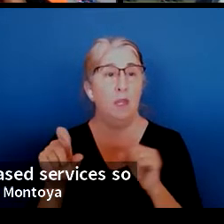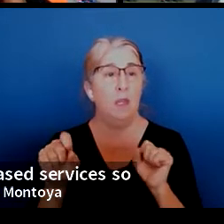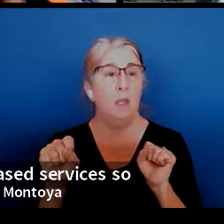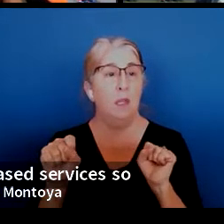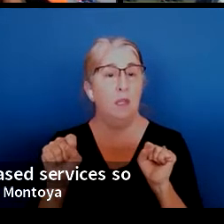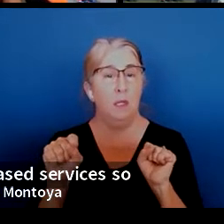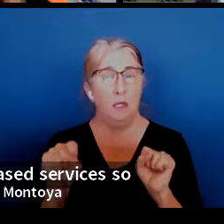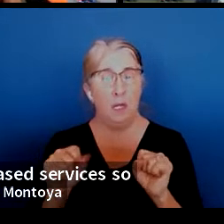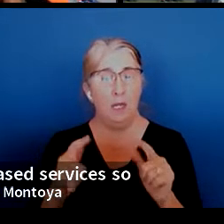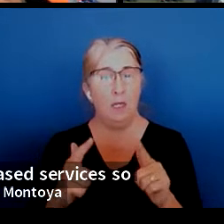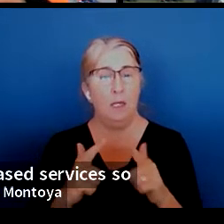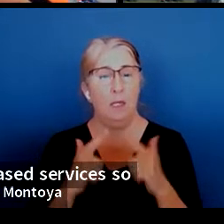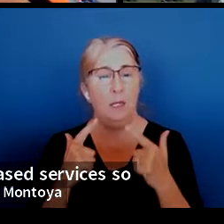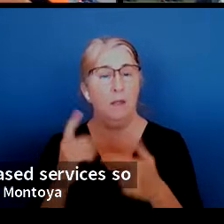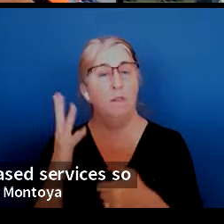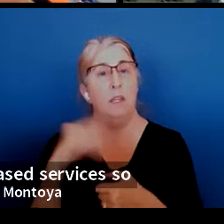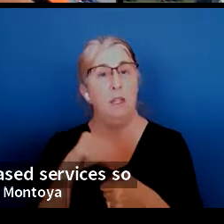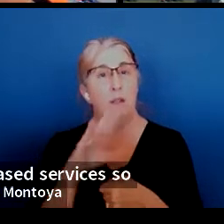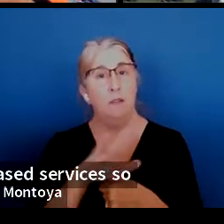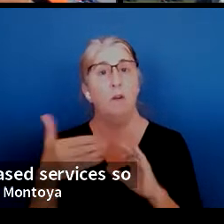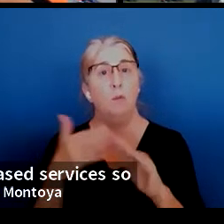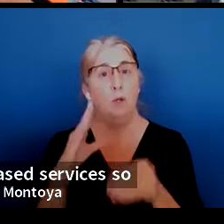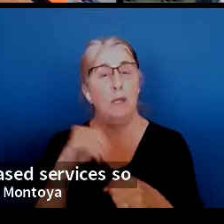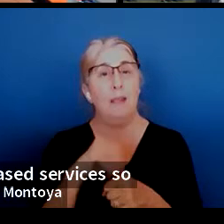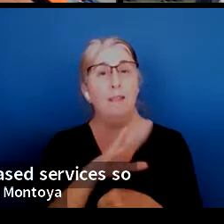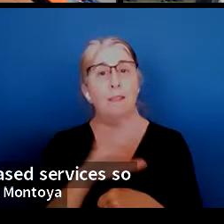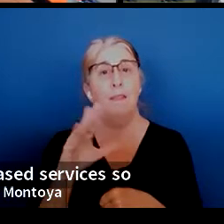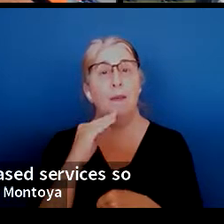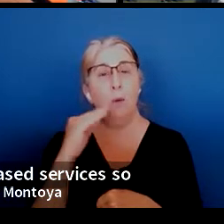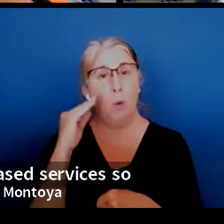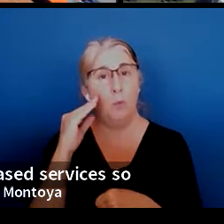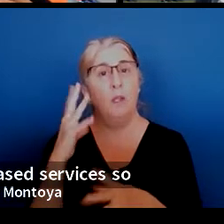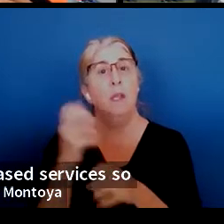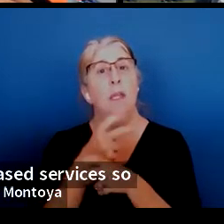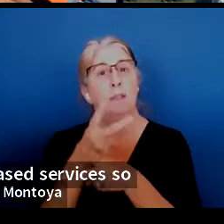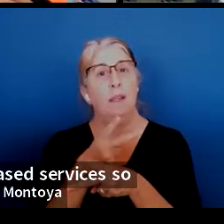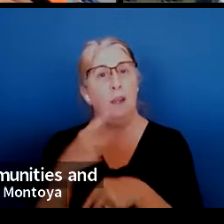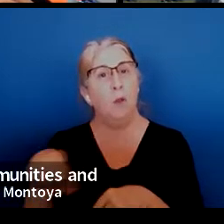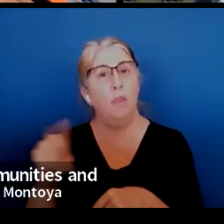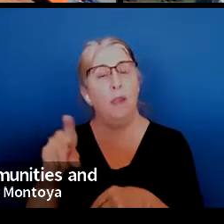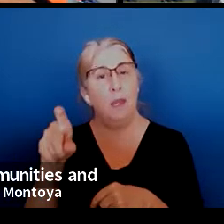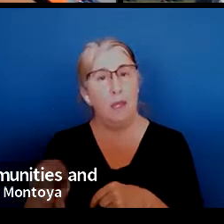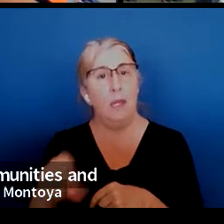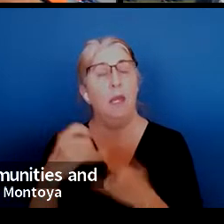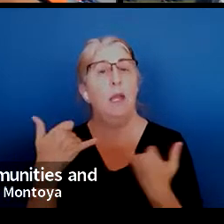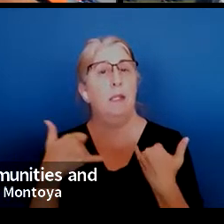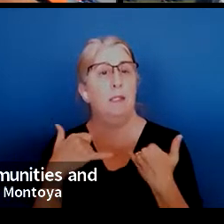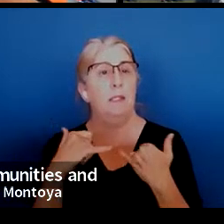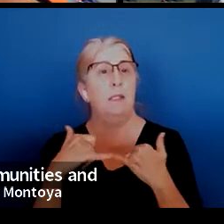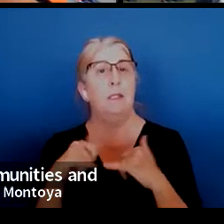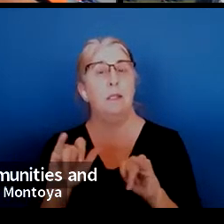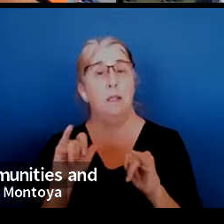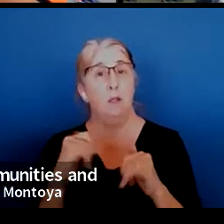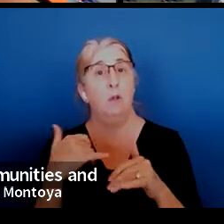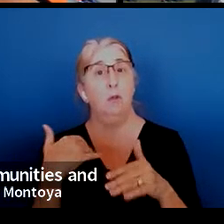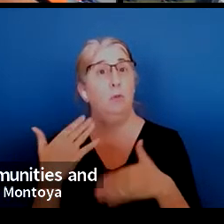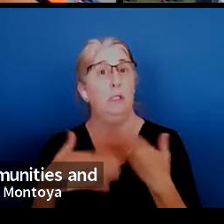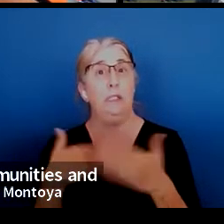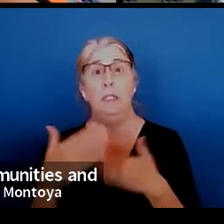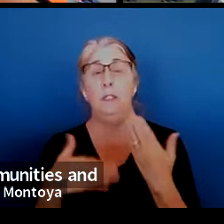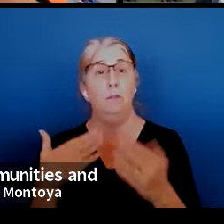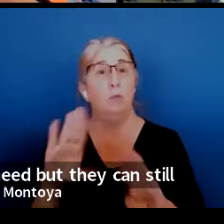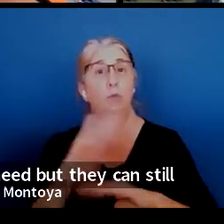in their communities, in their homes, get the care they need, but they can still lead fulfilled